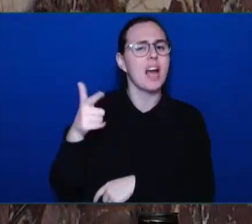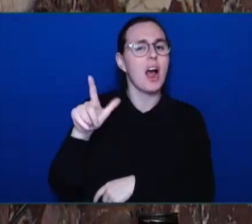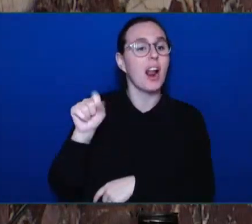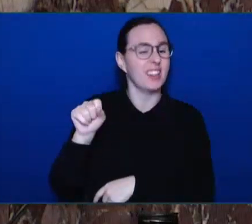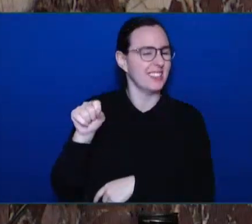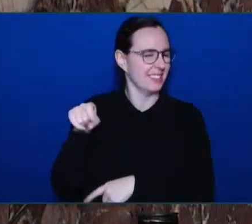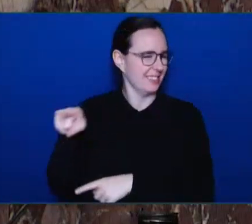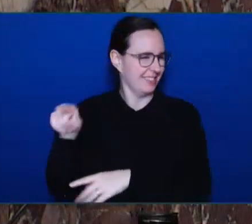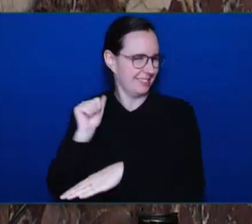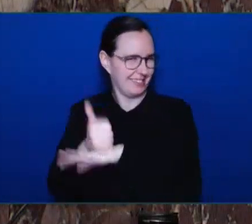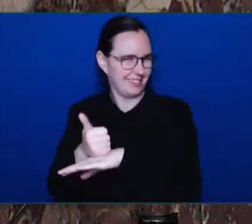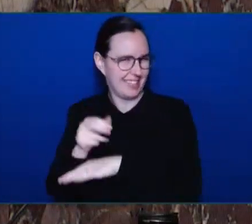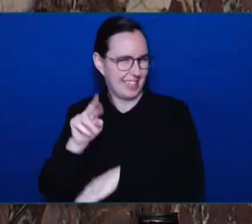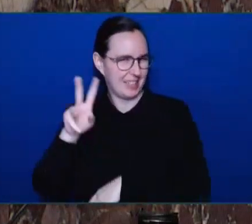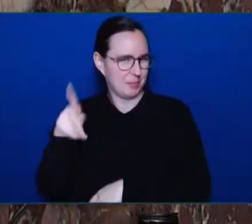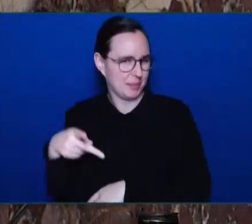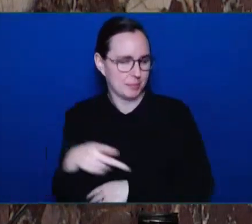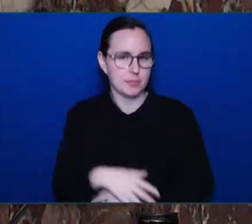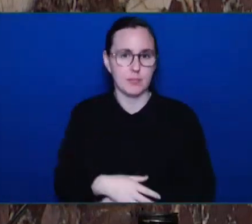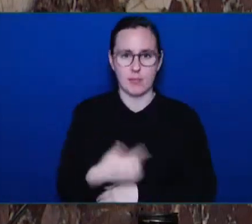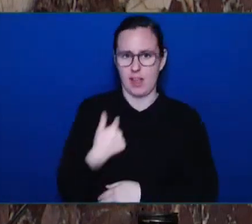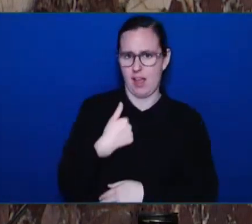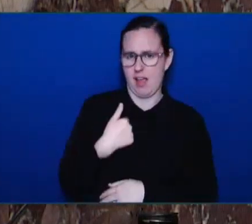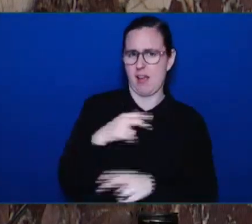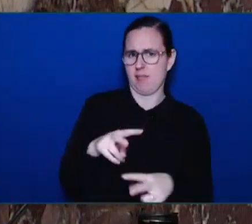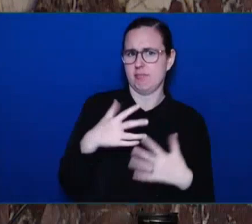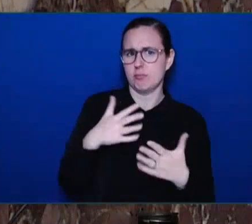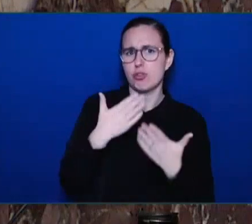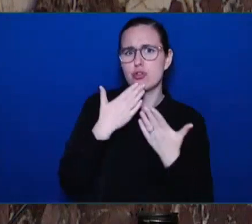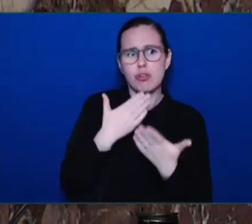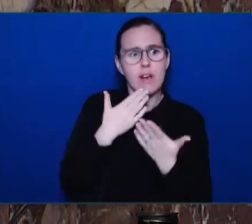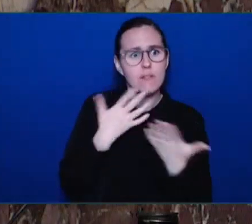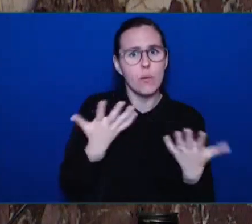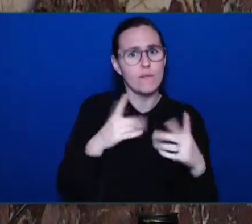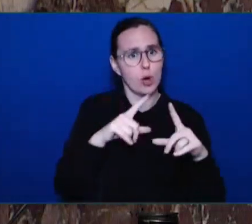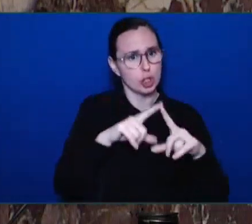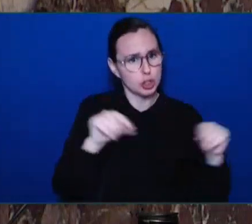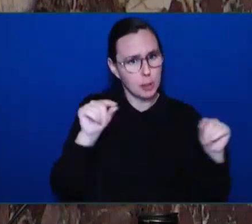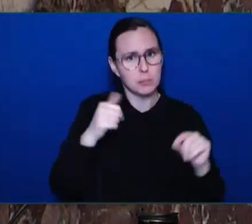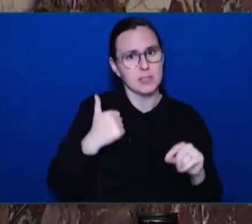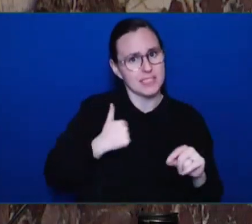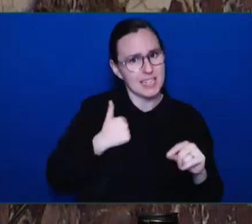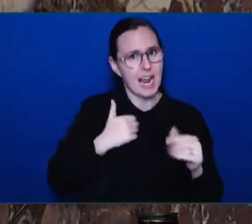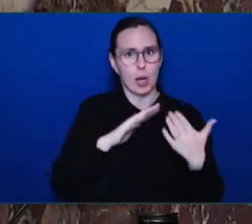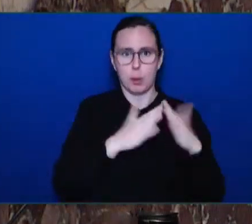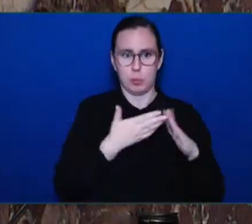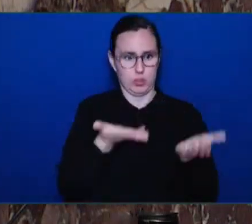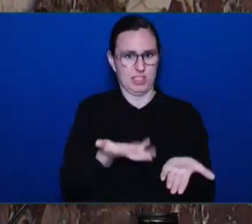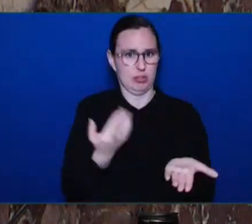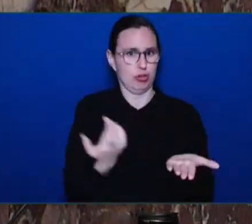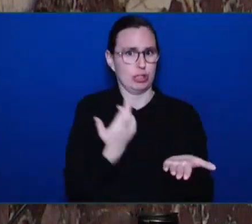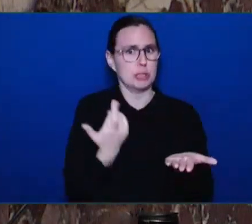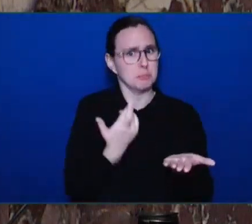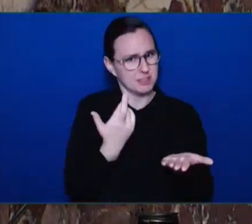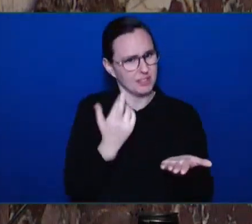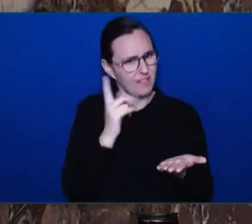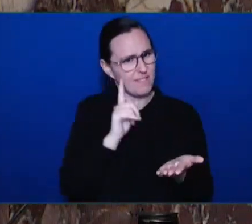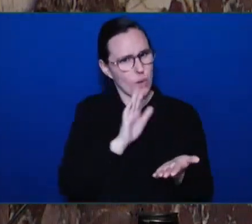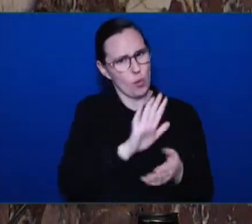public healthcare in Canada. And I also want to thank Jim Kojima for generously sharing his time with me. Thank you, Speaker.